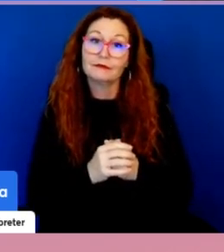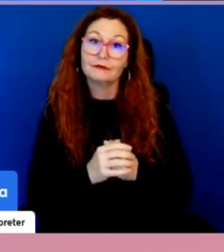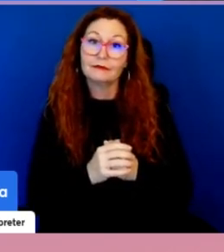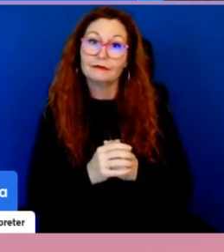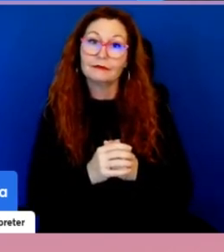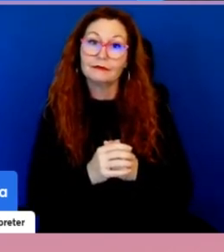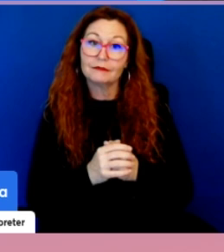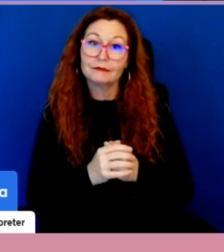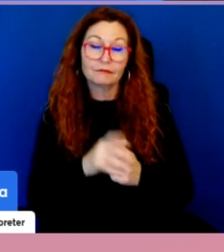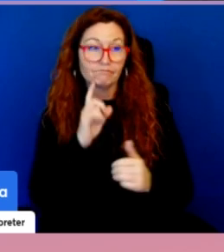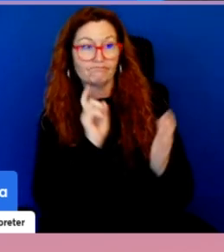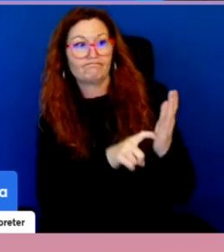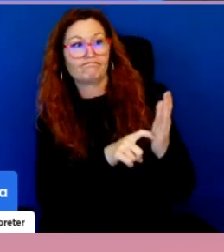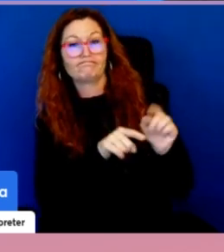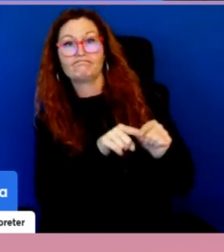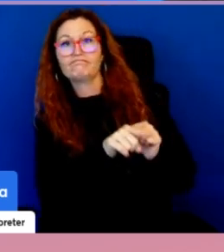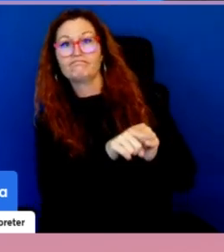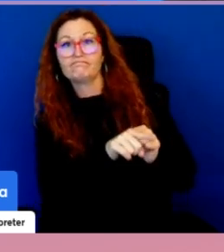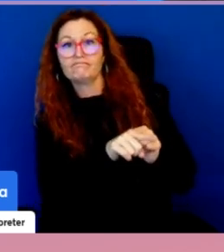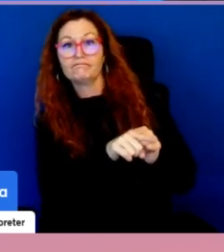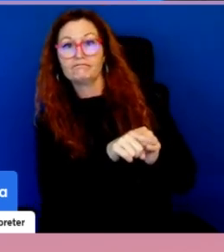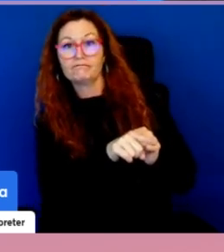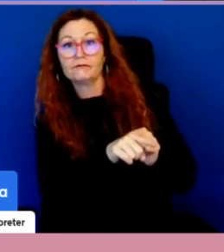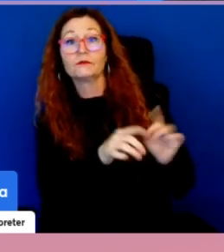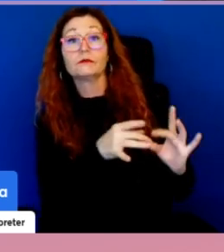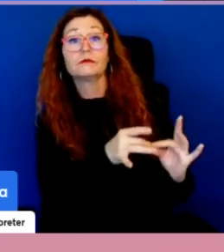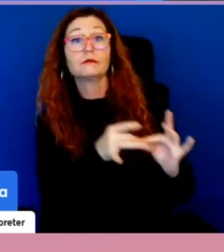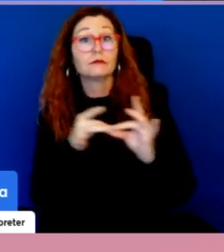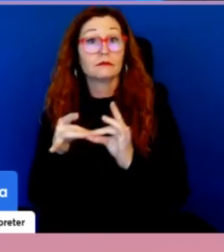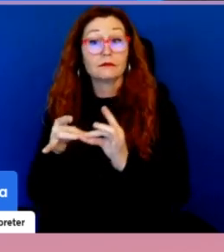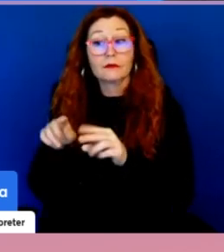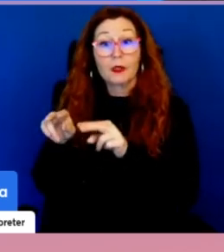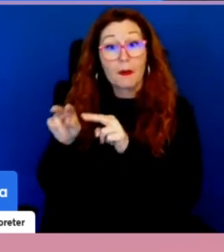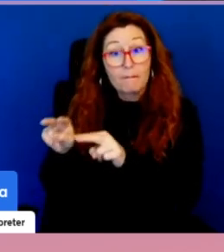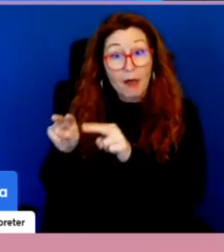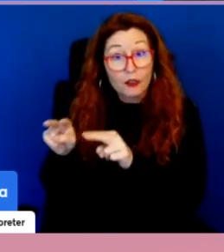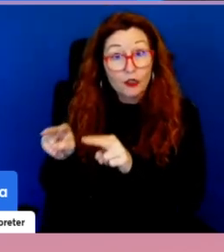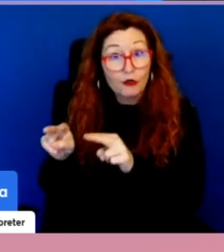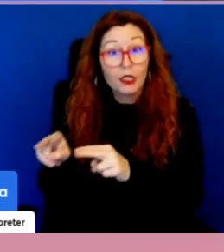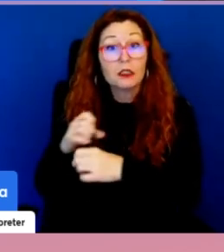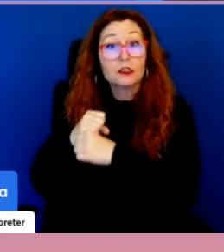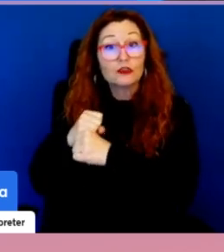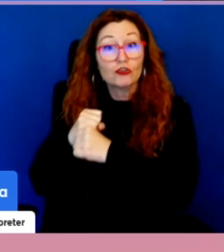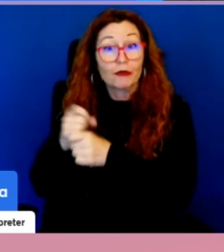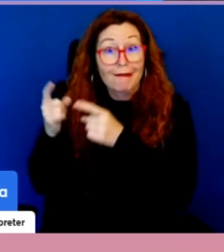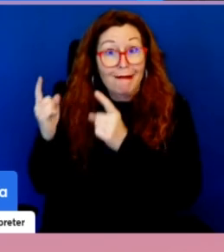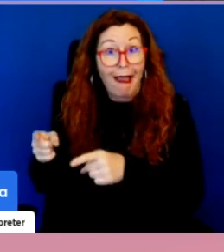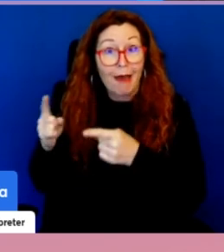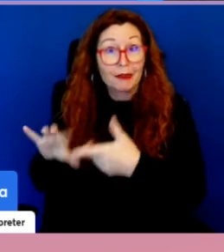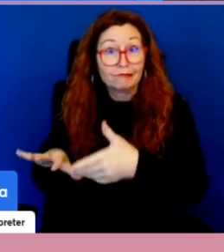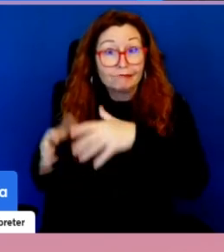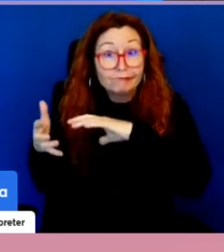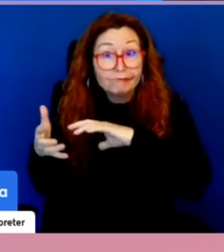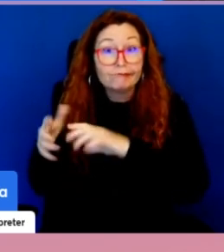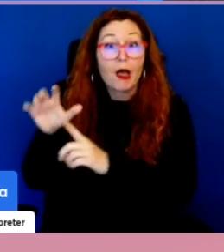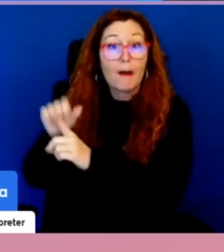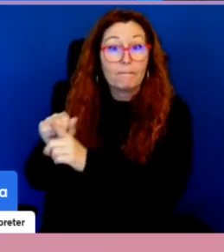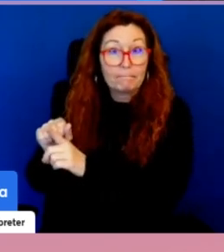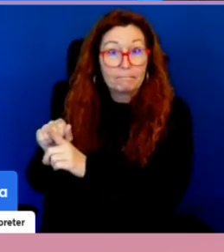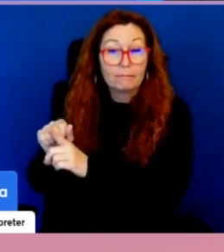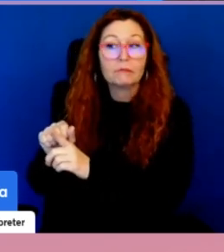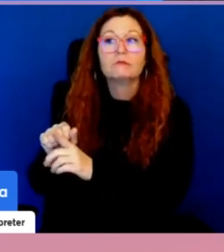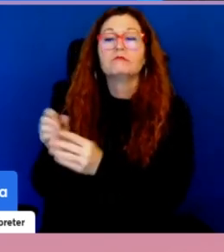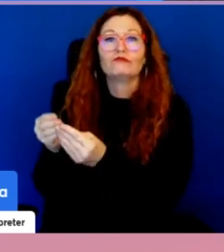Next up is detect. It relates to control objectives focusing on monitoring and detecting security incidents or anomalies in real time and